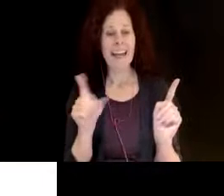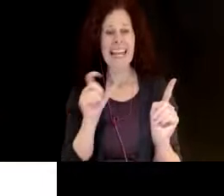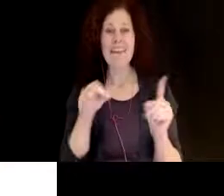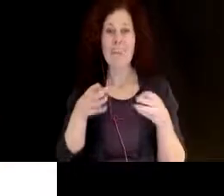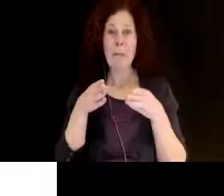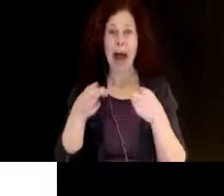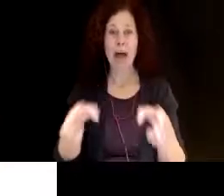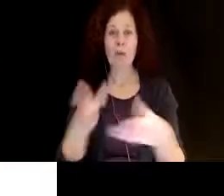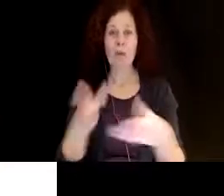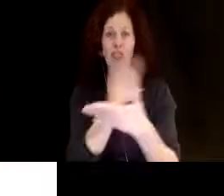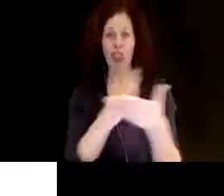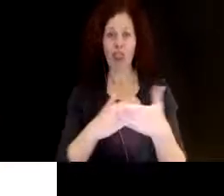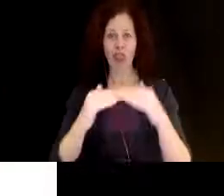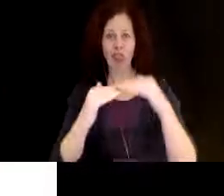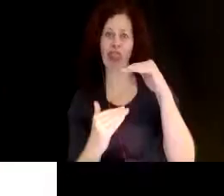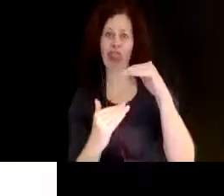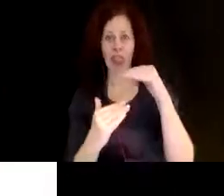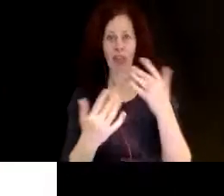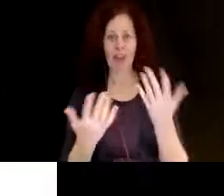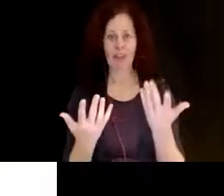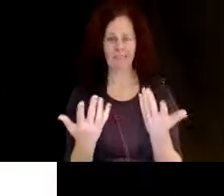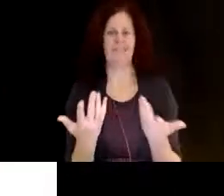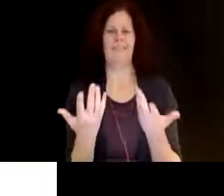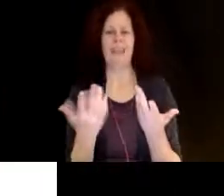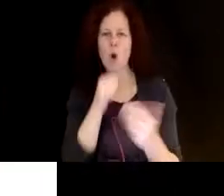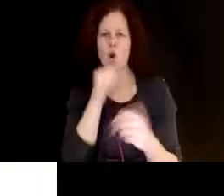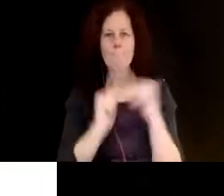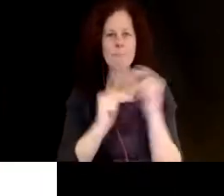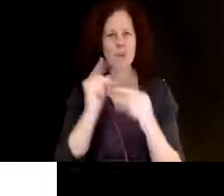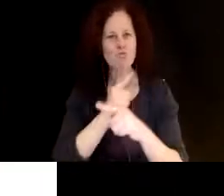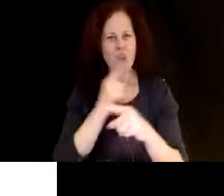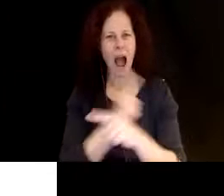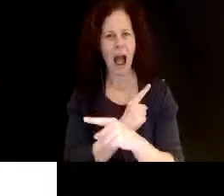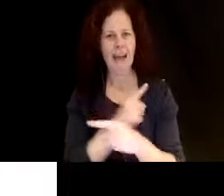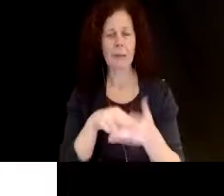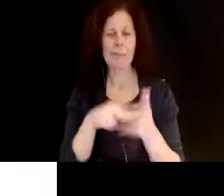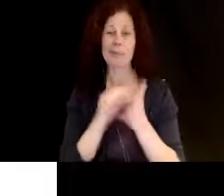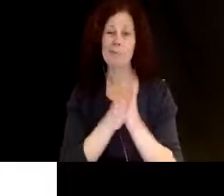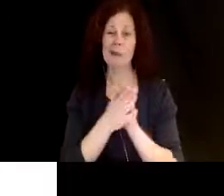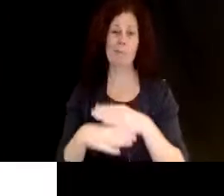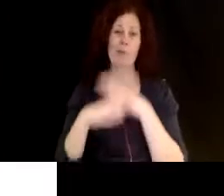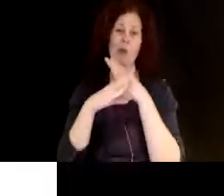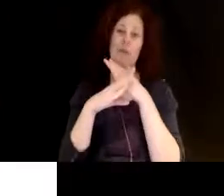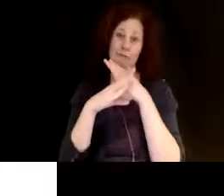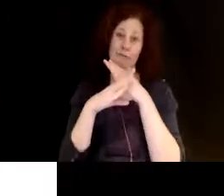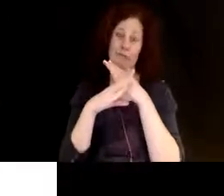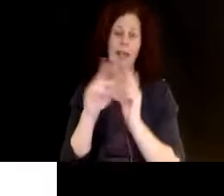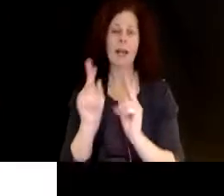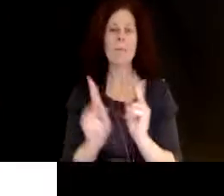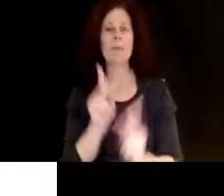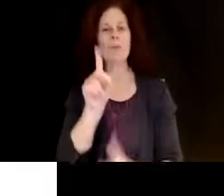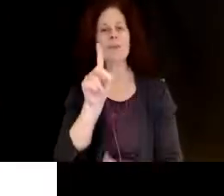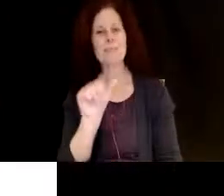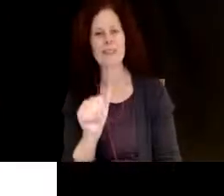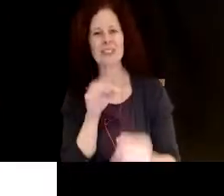use make walking or wheeling difficult. People with disabilities describe how such barriers limit community